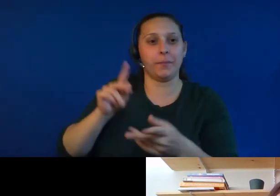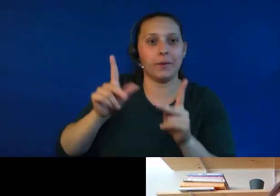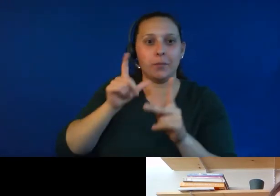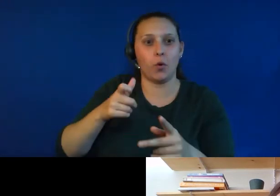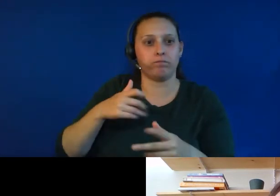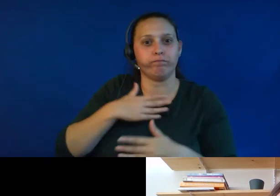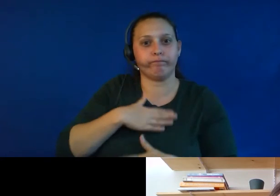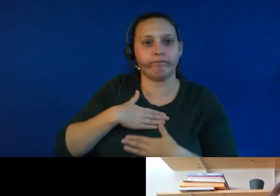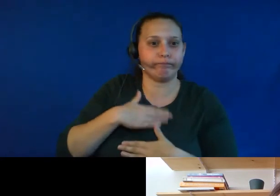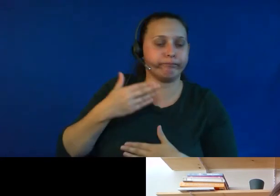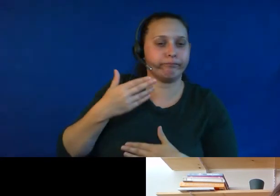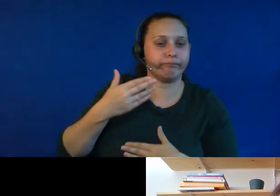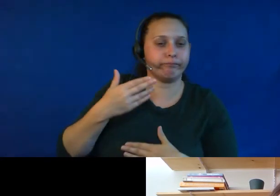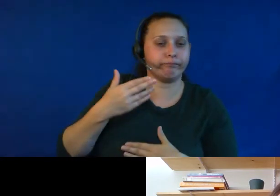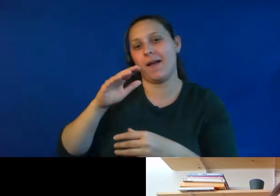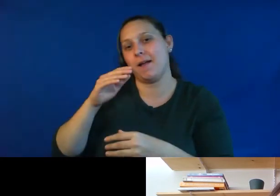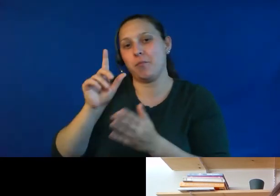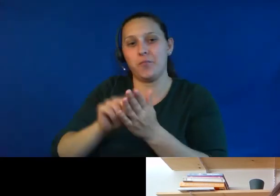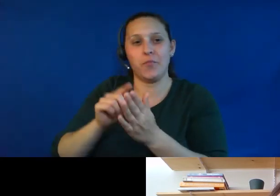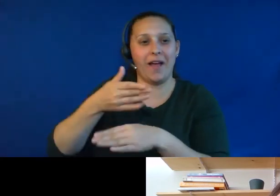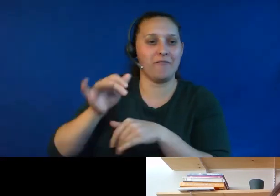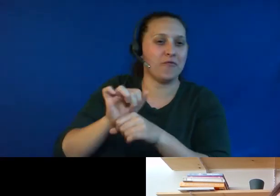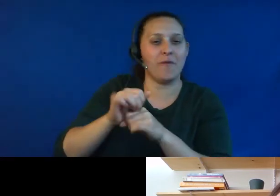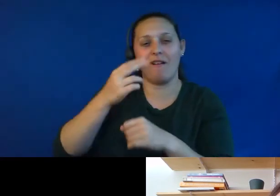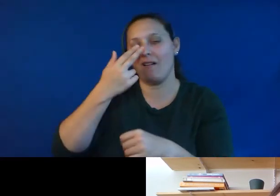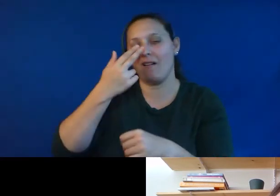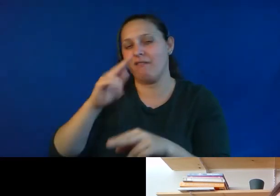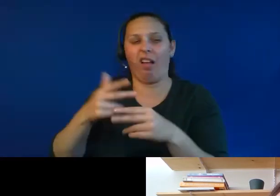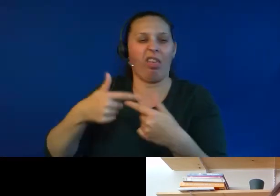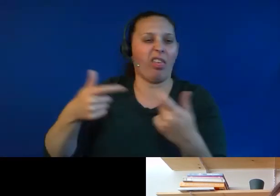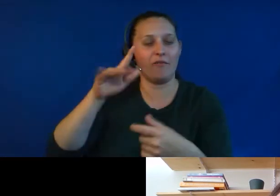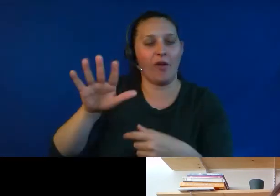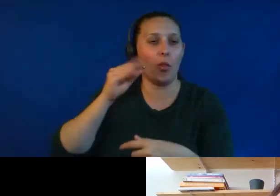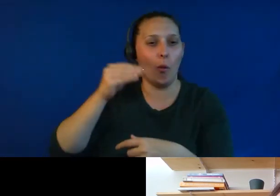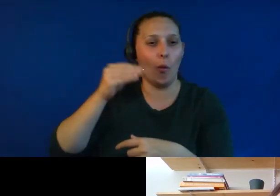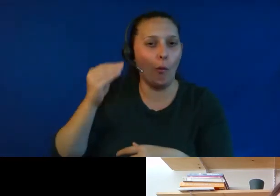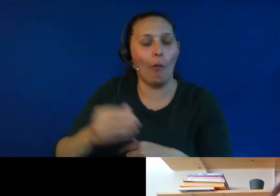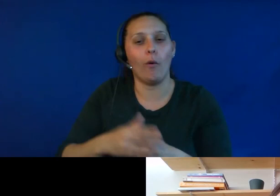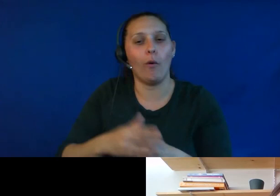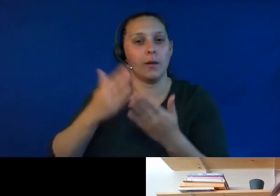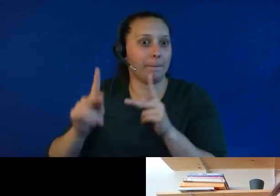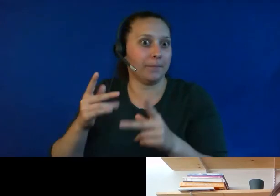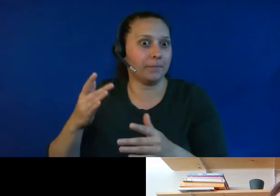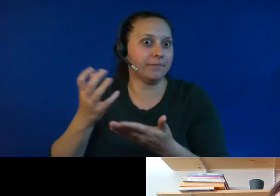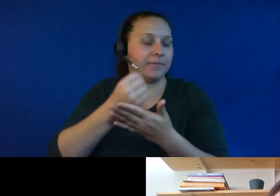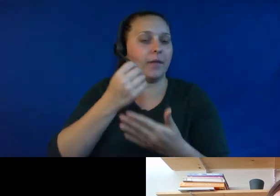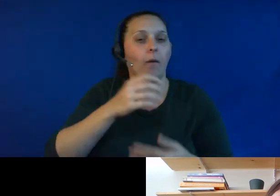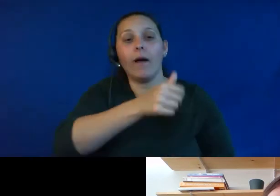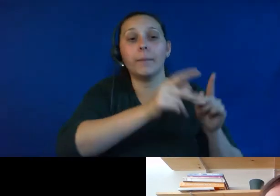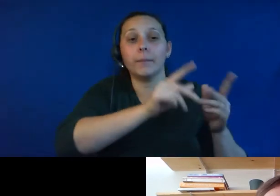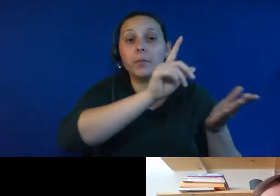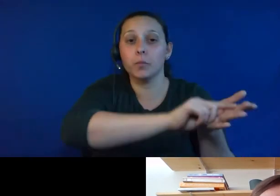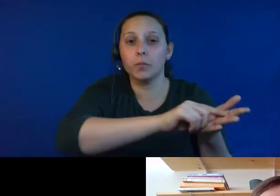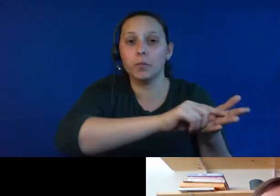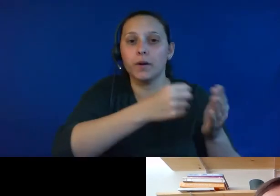print after work, and they like to print gadgets for themselves or things for around the home. And we also have other people who print things. There's a foundation